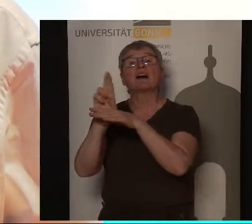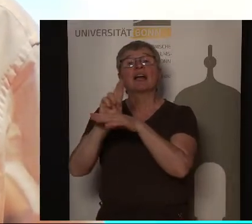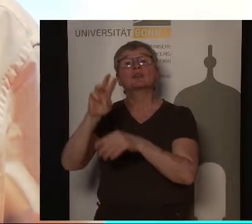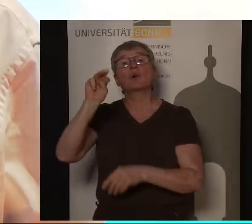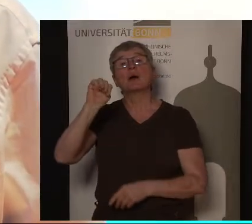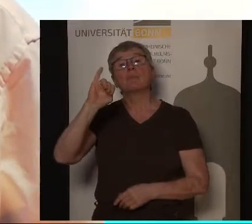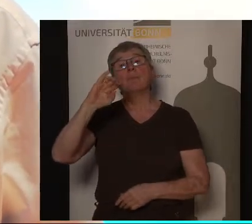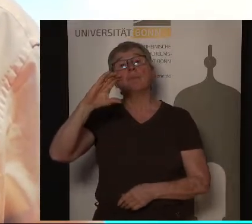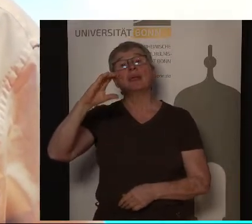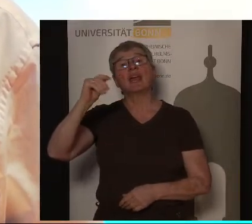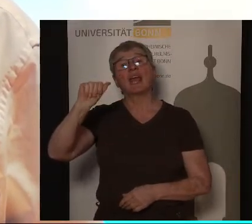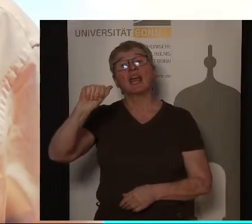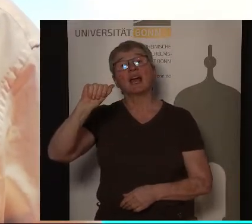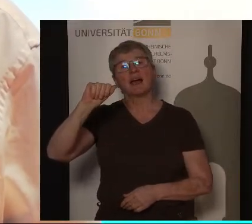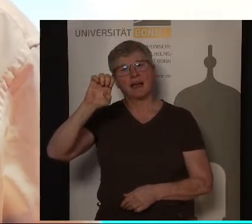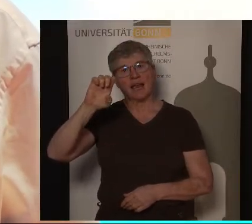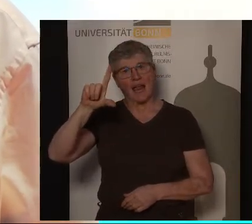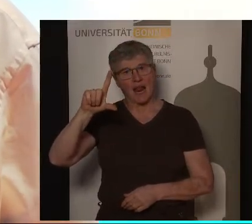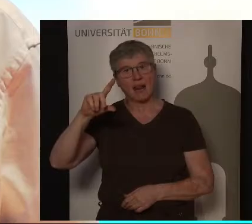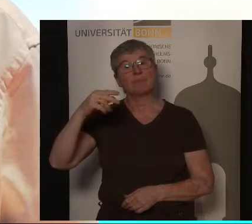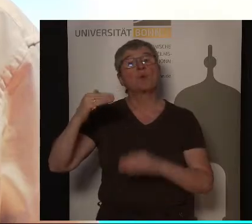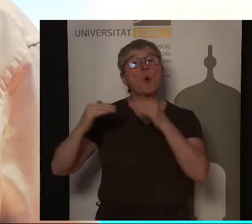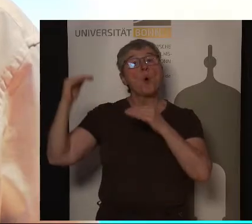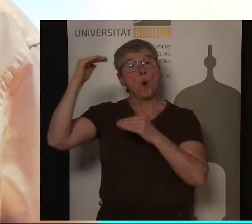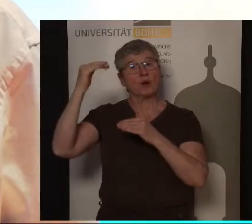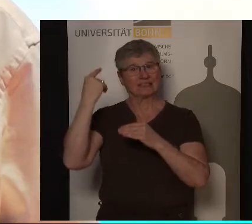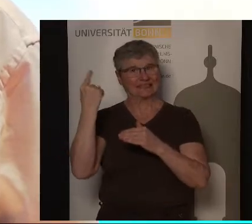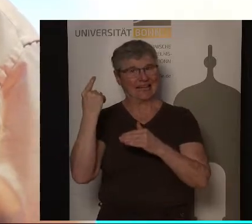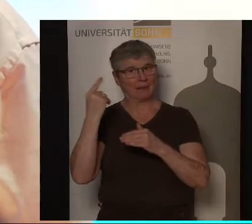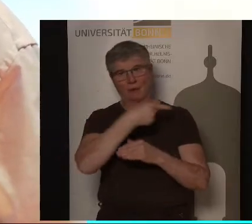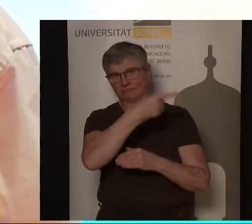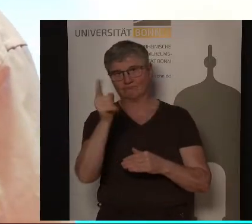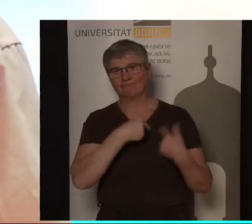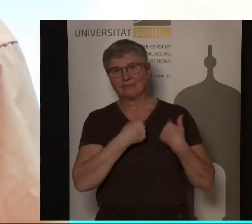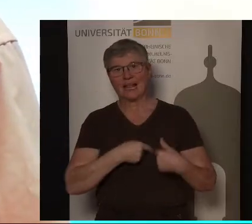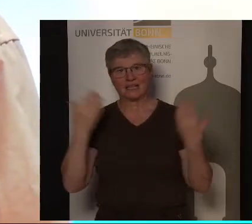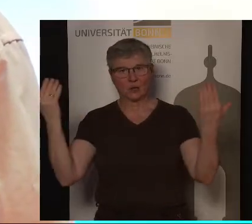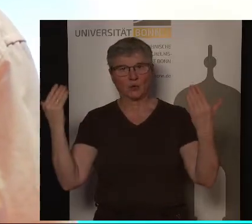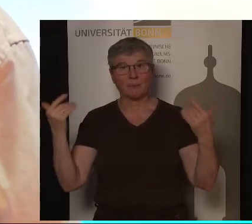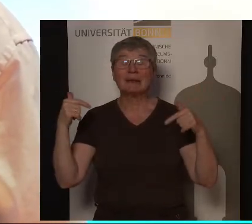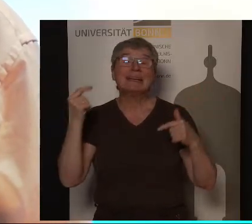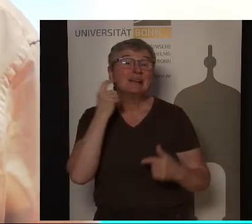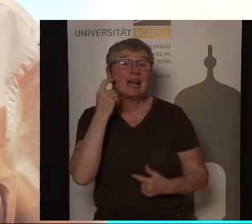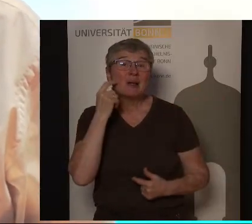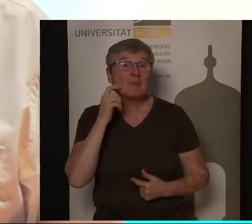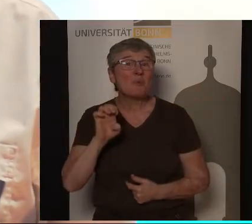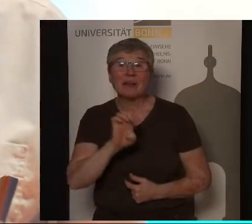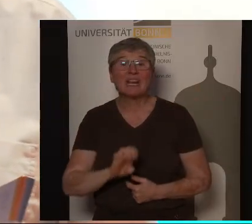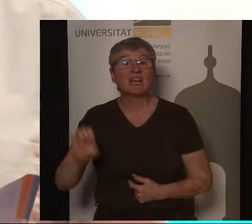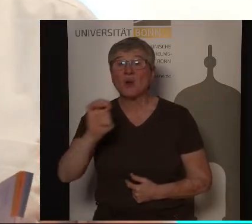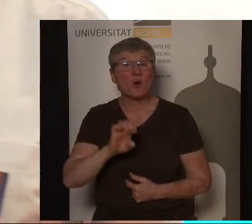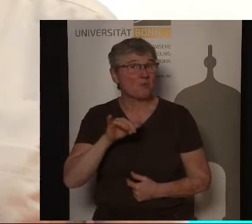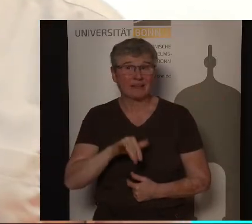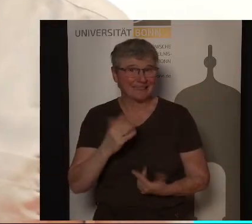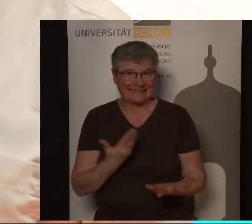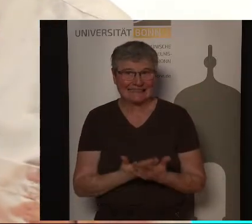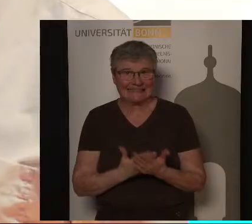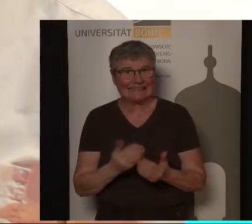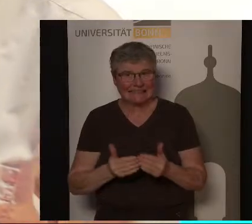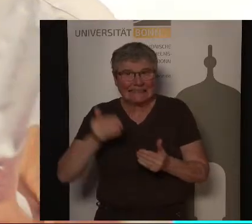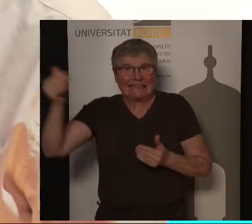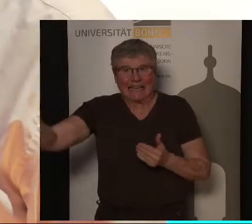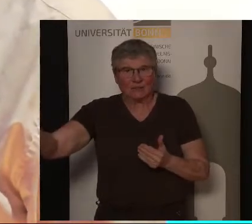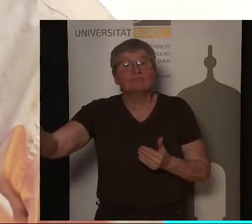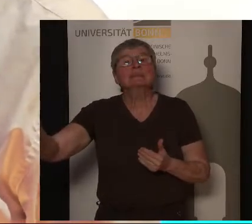deputy to our rector, Michael Hoch, who also welcomes you here today. But I'm here on his behalf